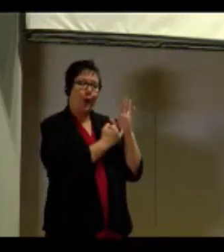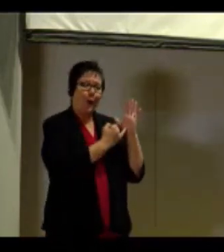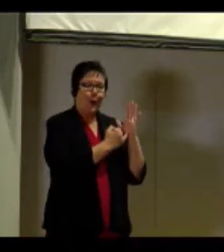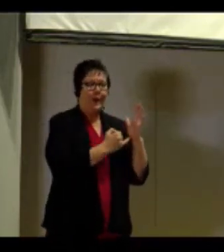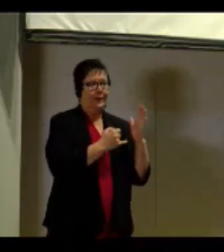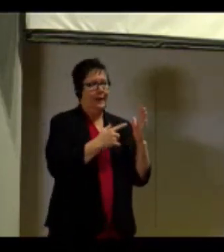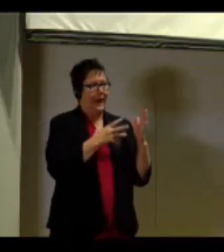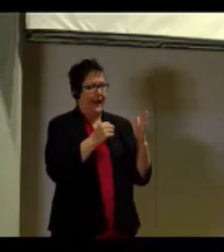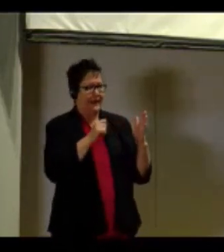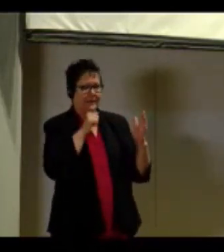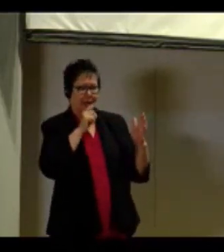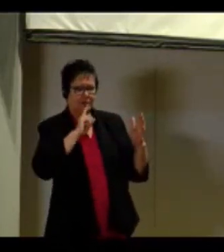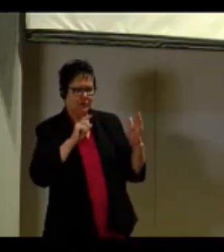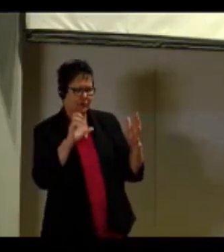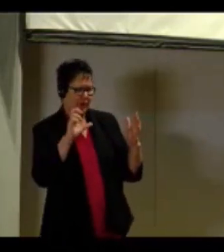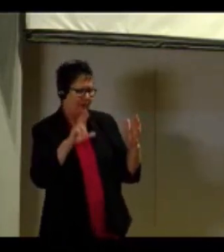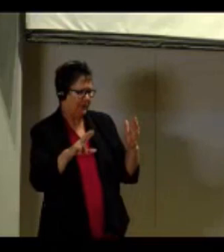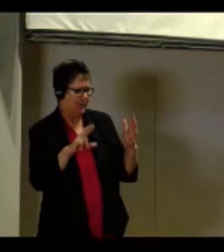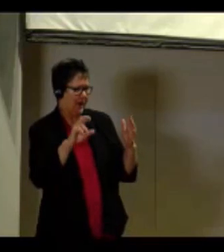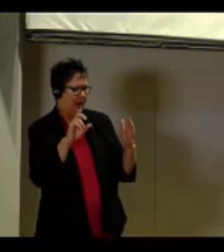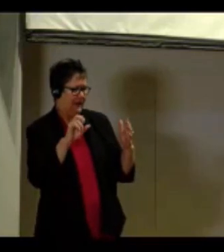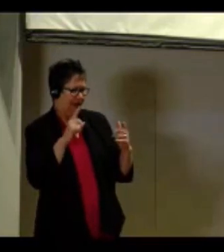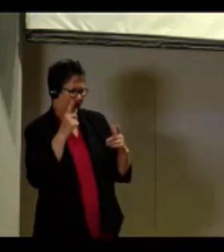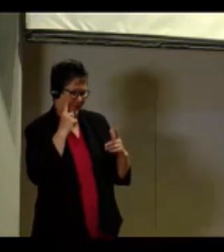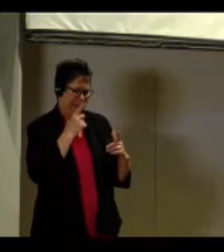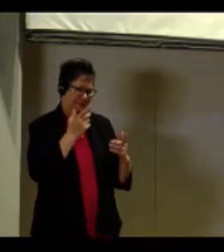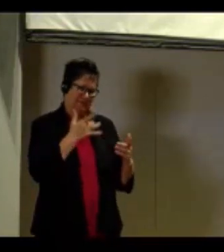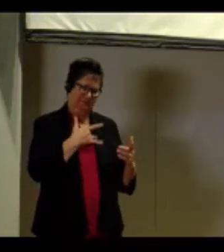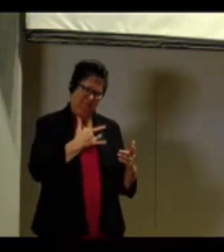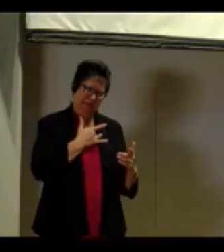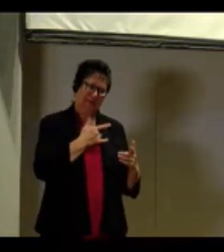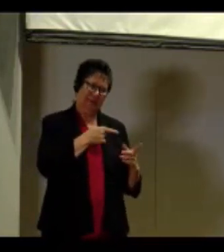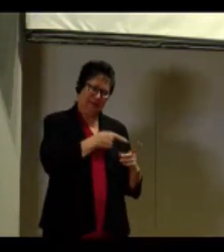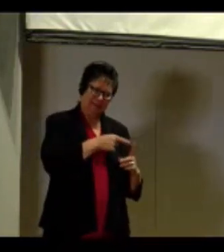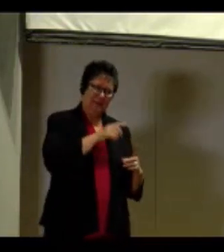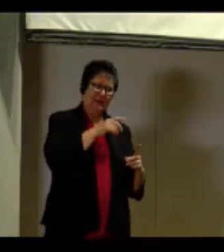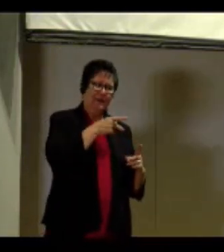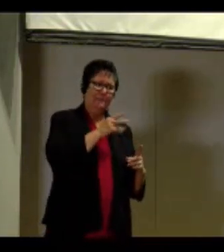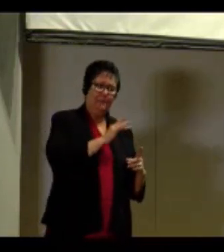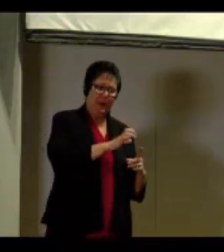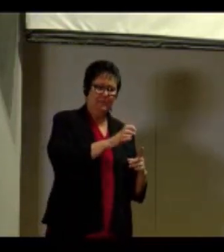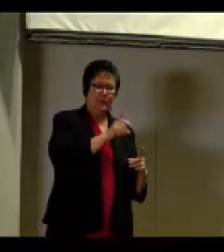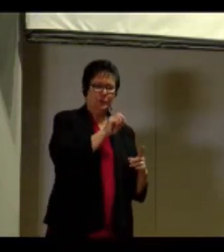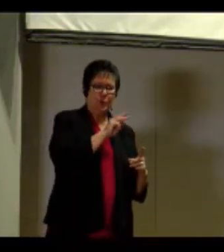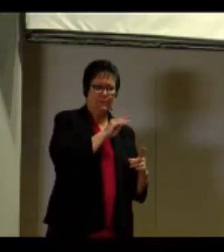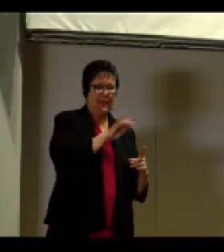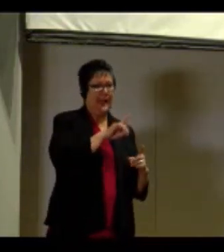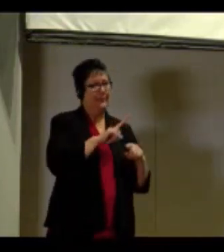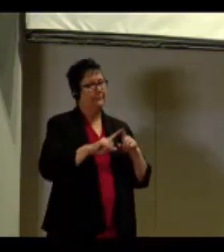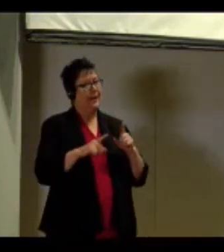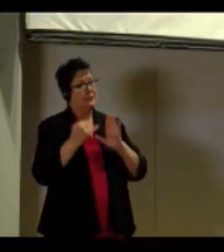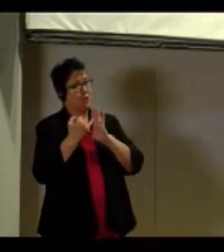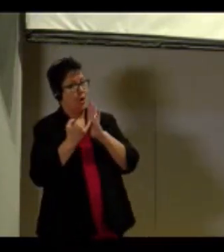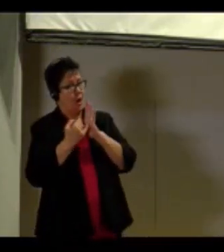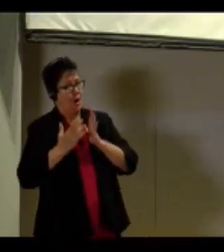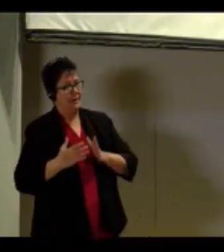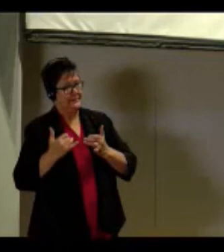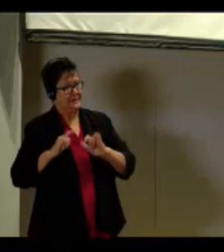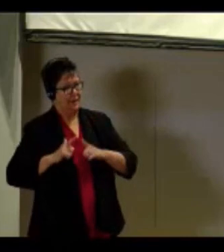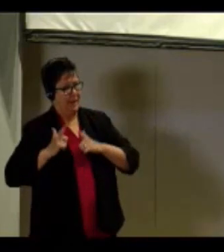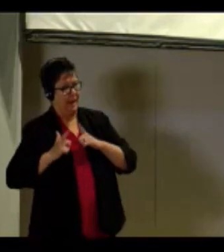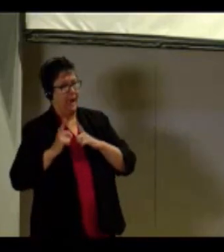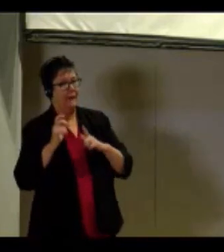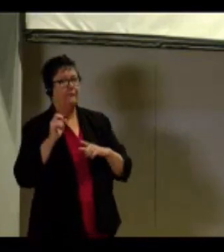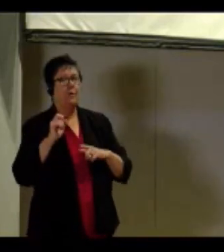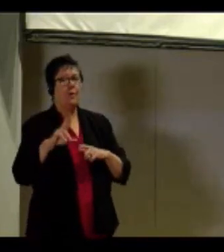of the copyright status and we think it might be in the public domain, but it happens to be an artist or an artist's estate that's very aggressive